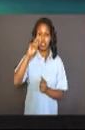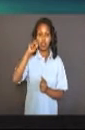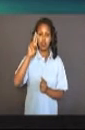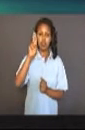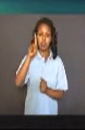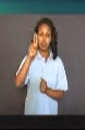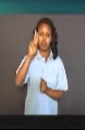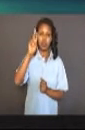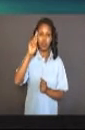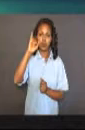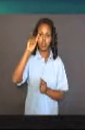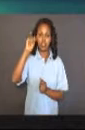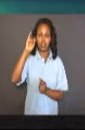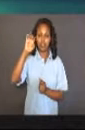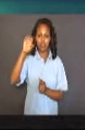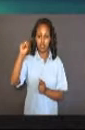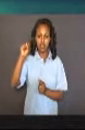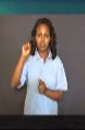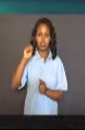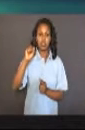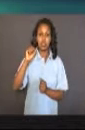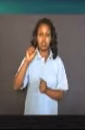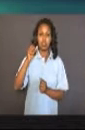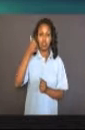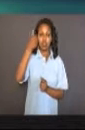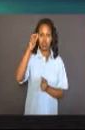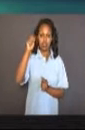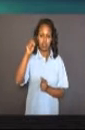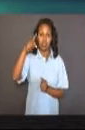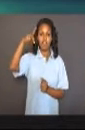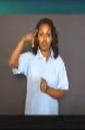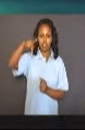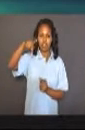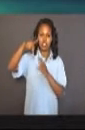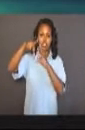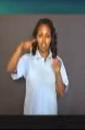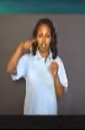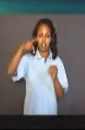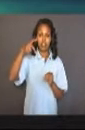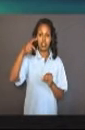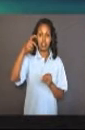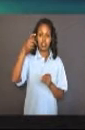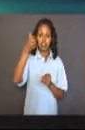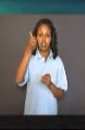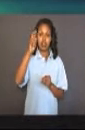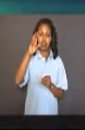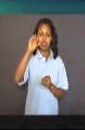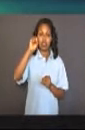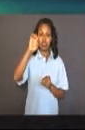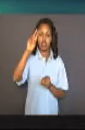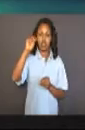Impurities such as antimony, phosphorus, and arsenic are